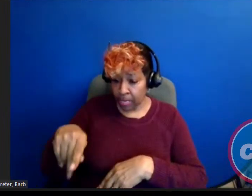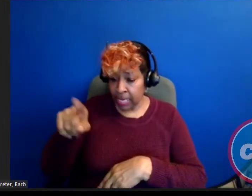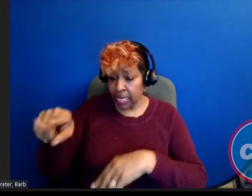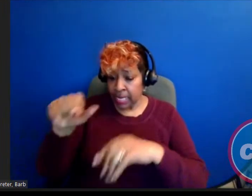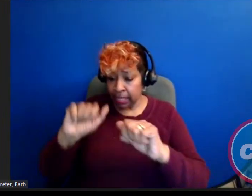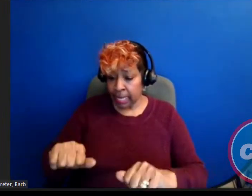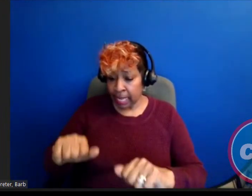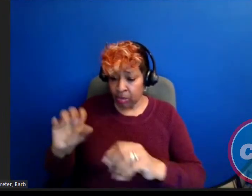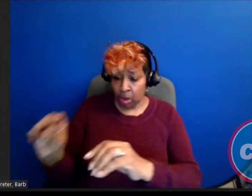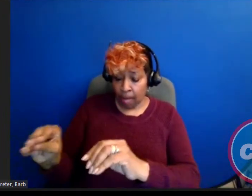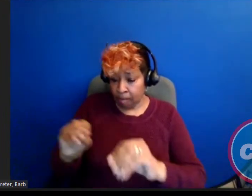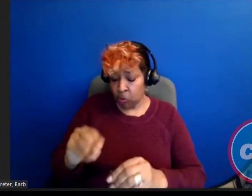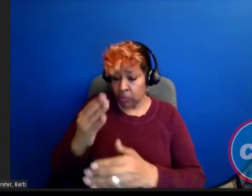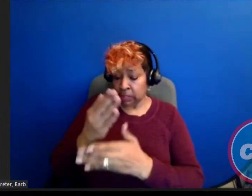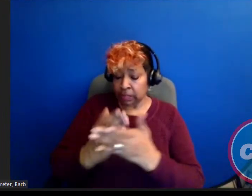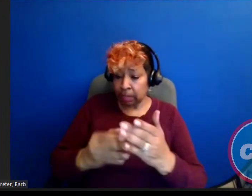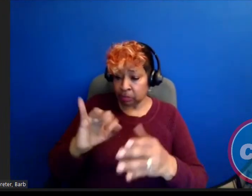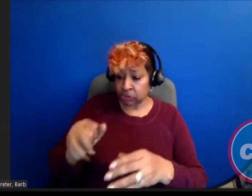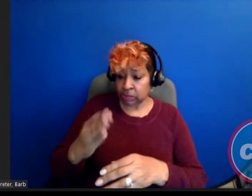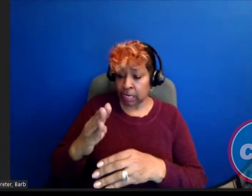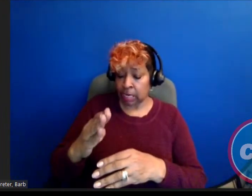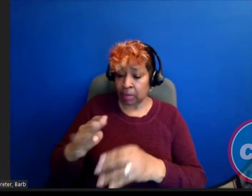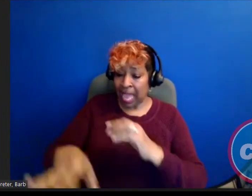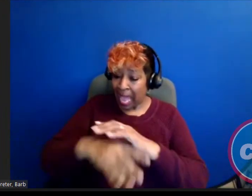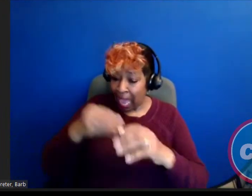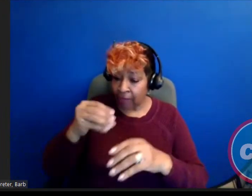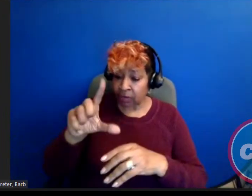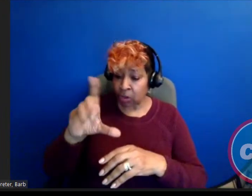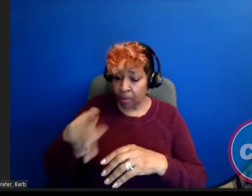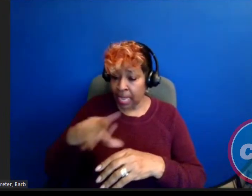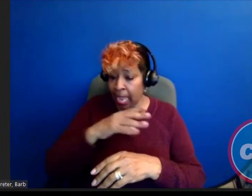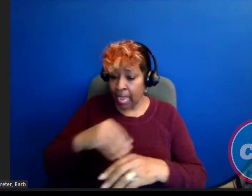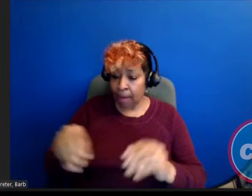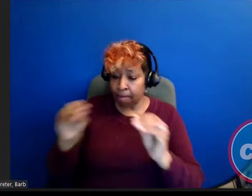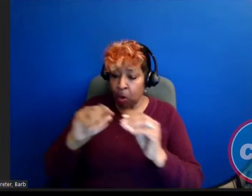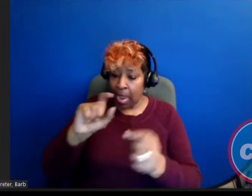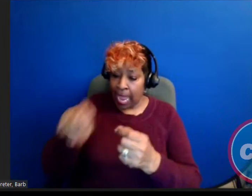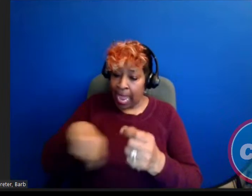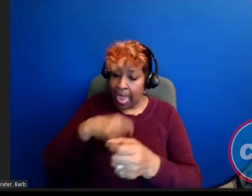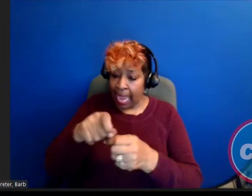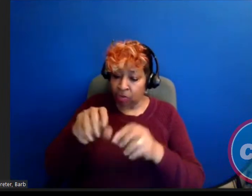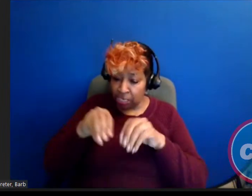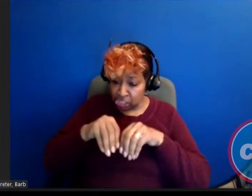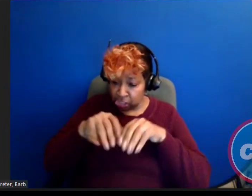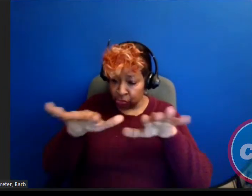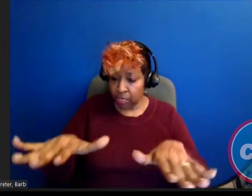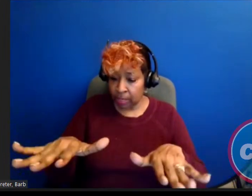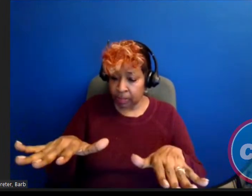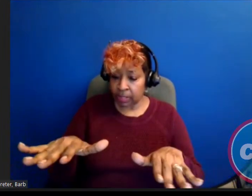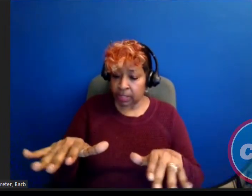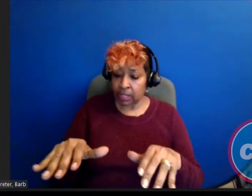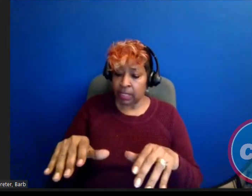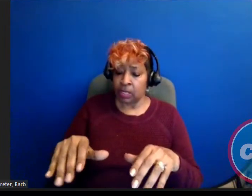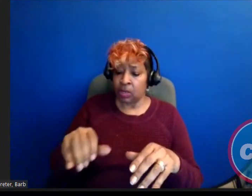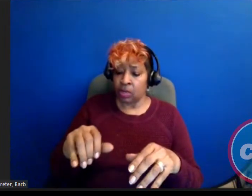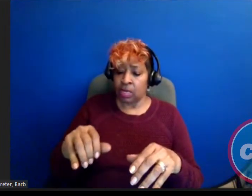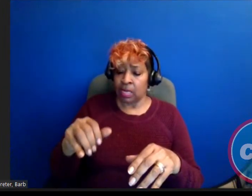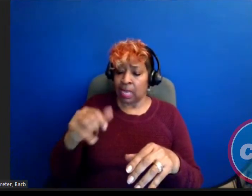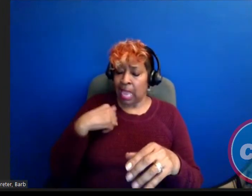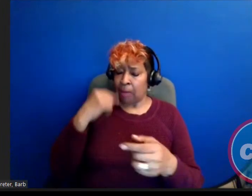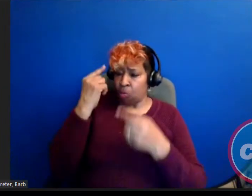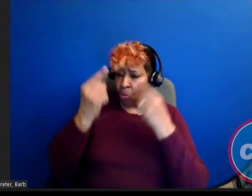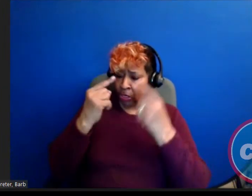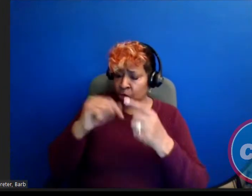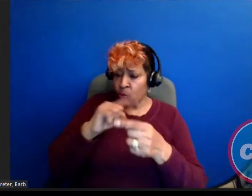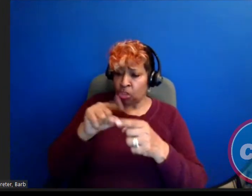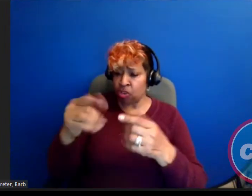loop and more equitably distributed and, in terms of that issue. But I just wonder, when you have a big